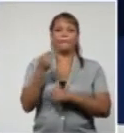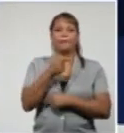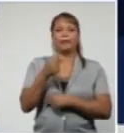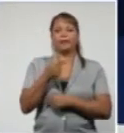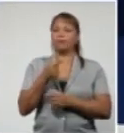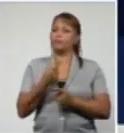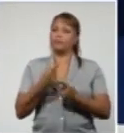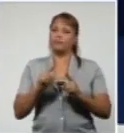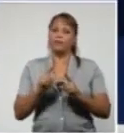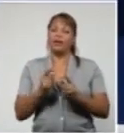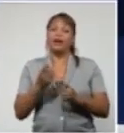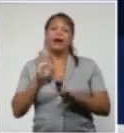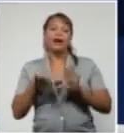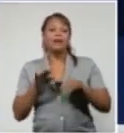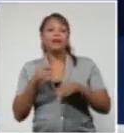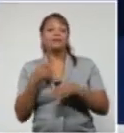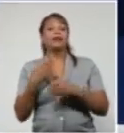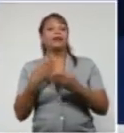local transmission.